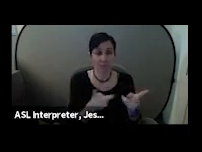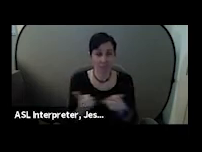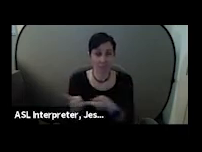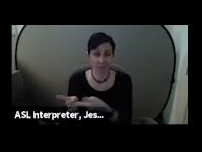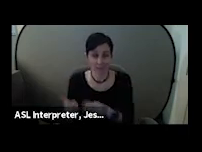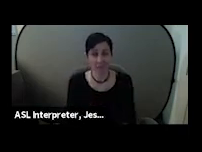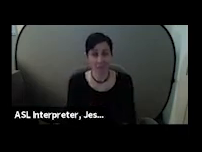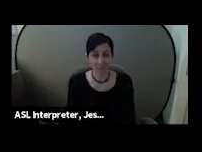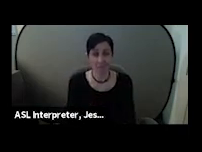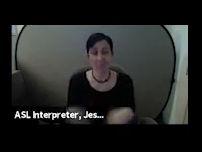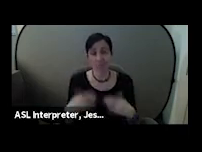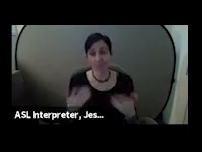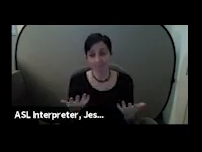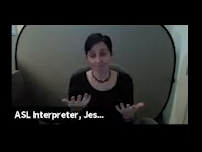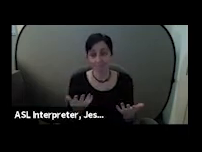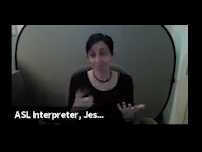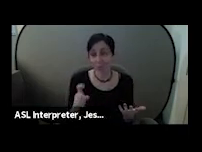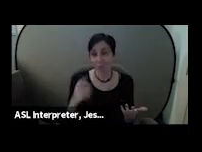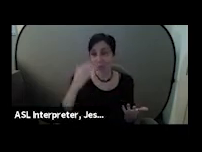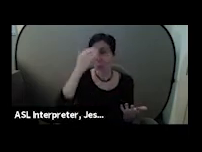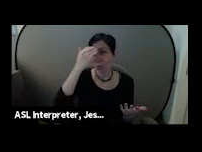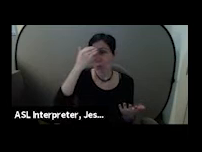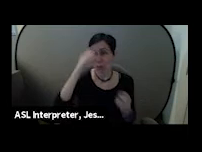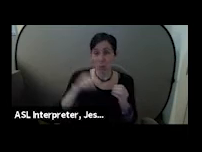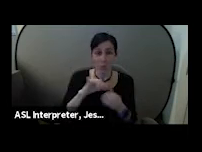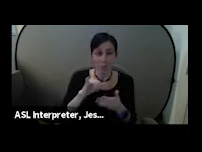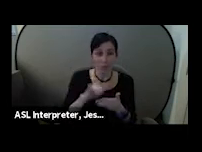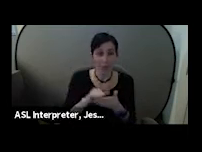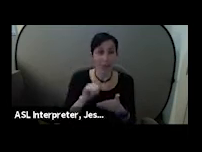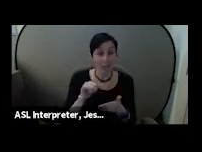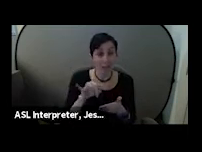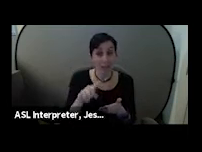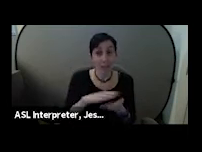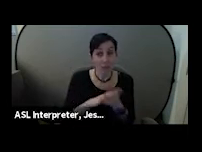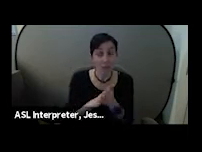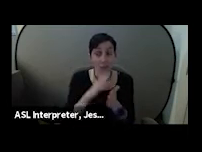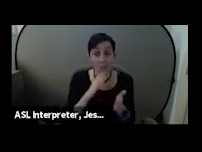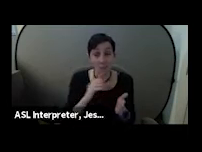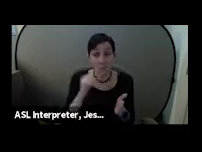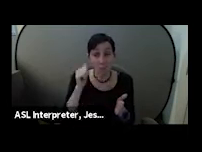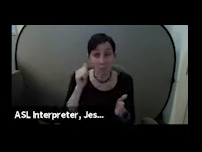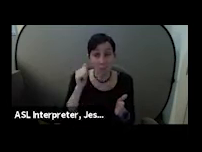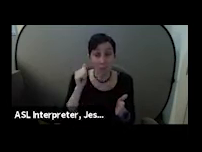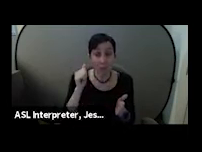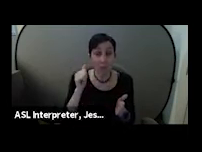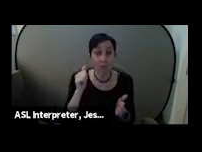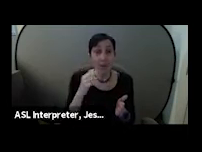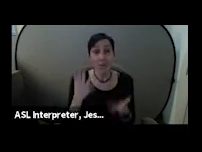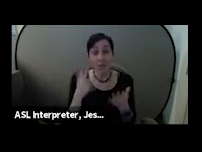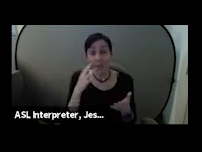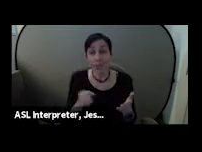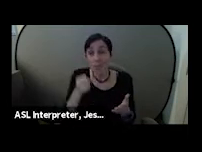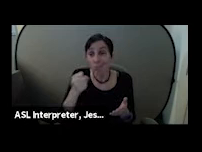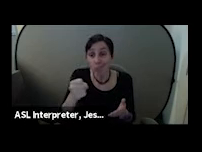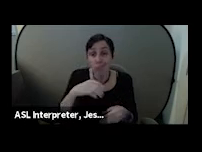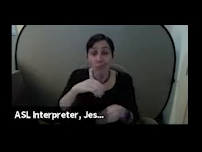And it's something that you have to be aware of, particularly if you are moving towards ending up in a care